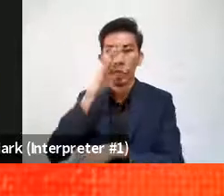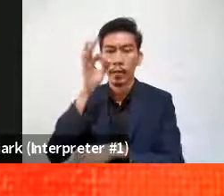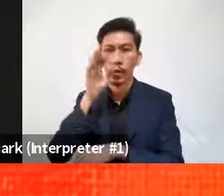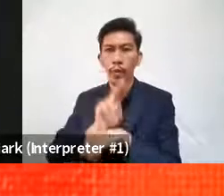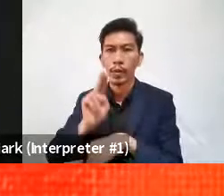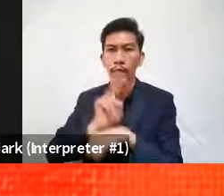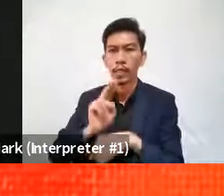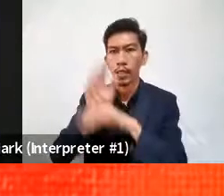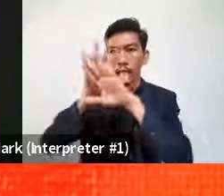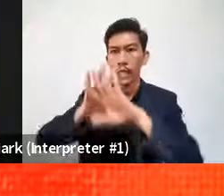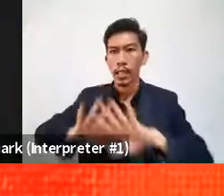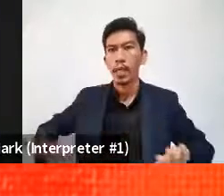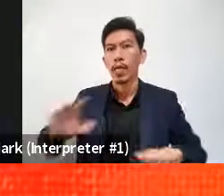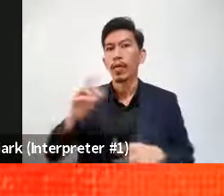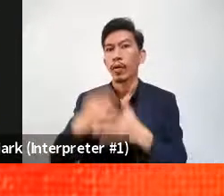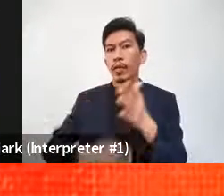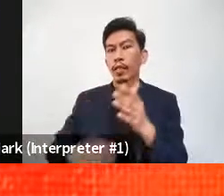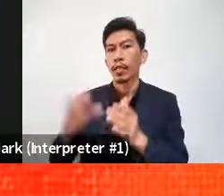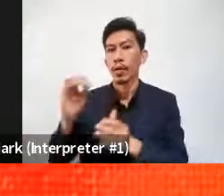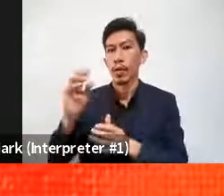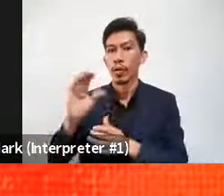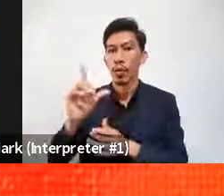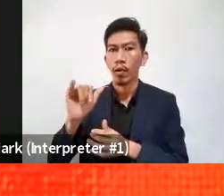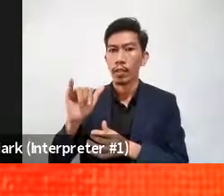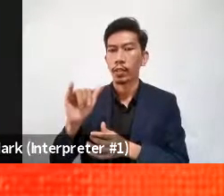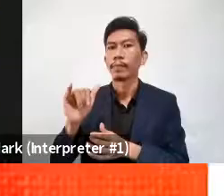cost in oncology study dataset.